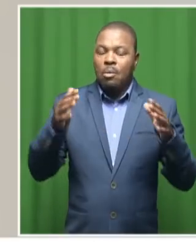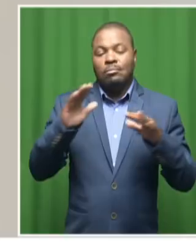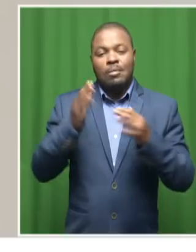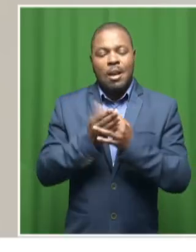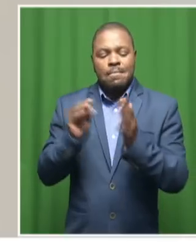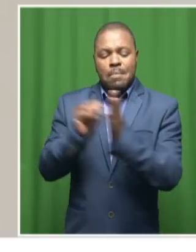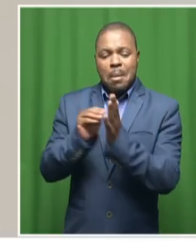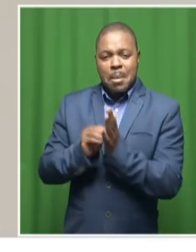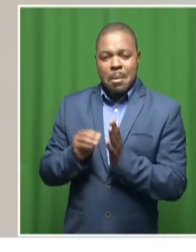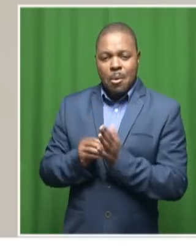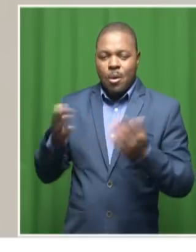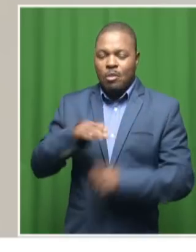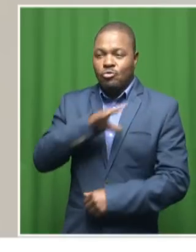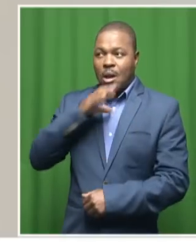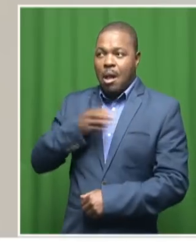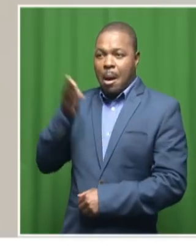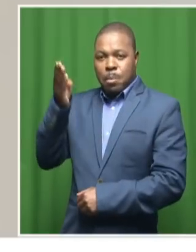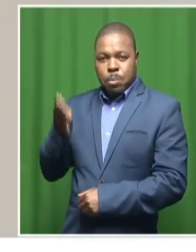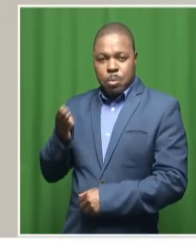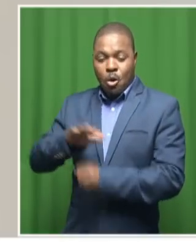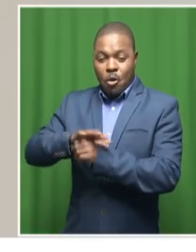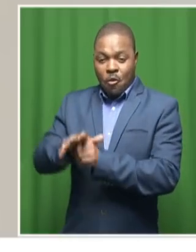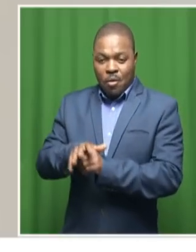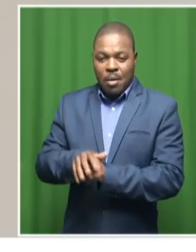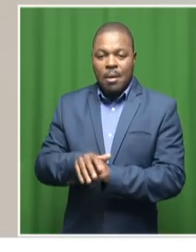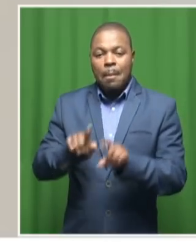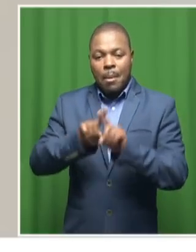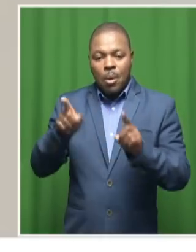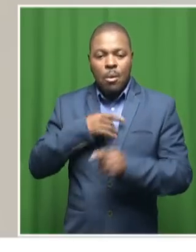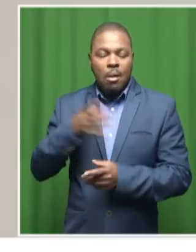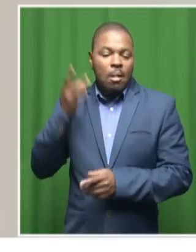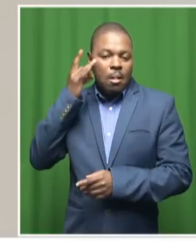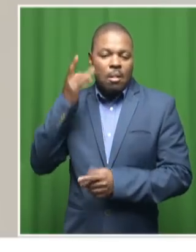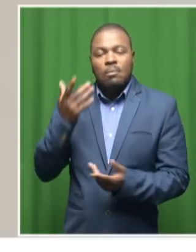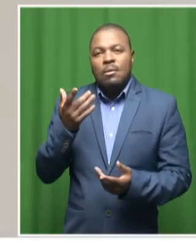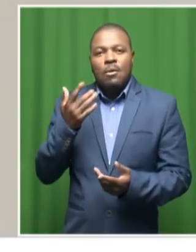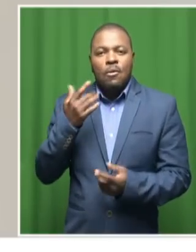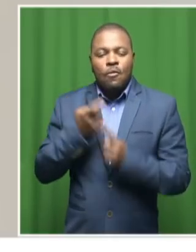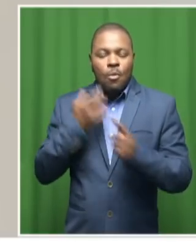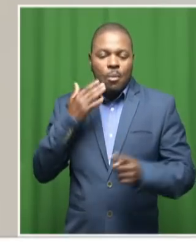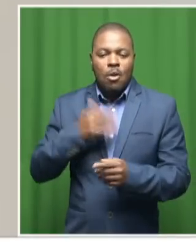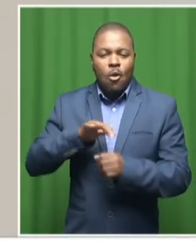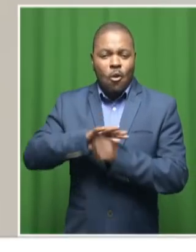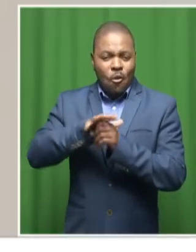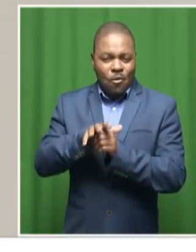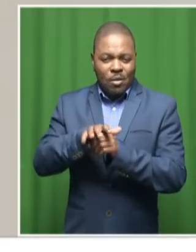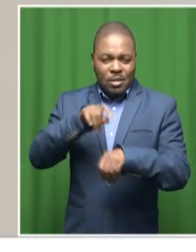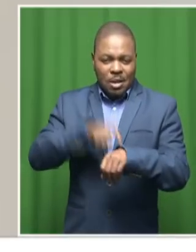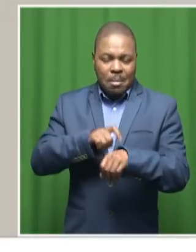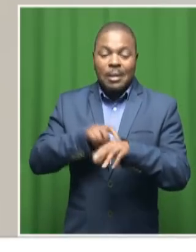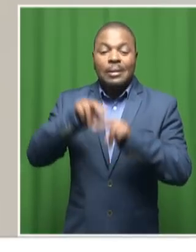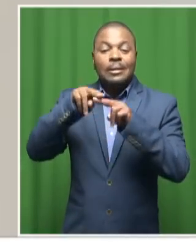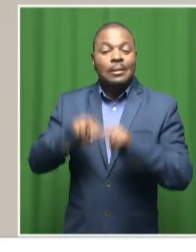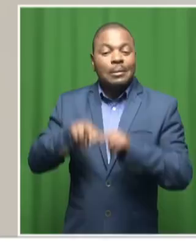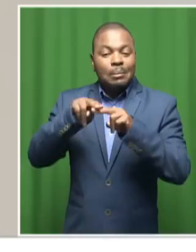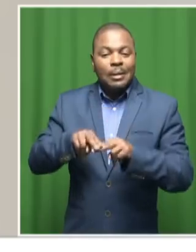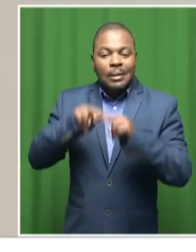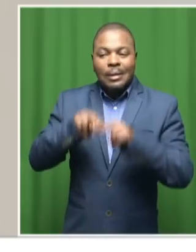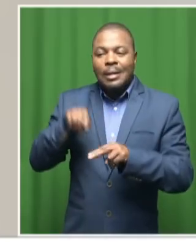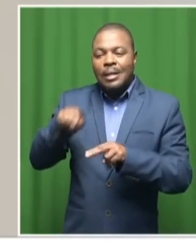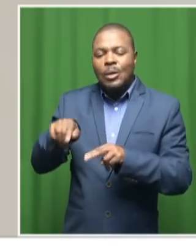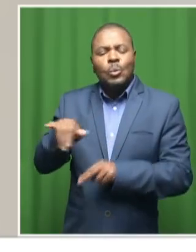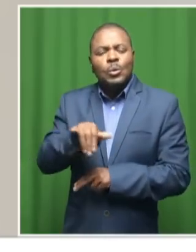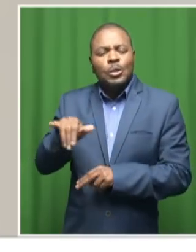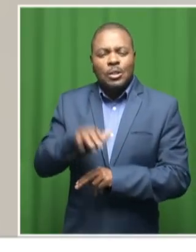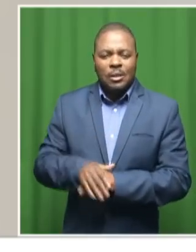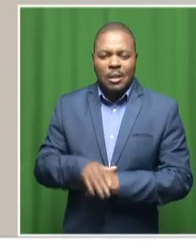being reported out of China. But as we've all learned over the period of COVID, it very much depends on what the variants are and how